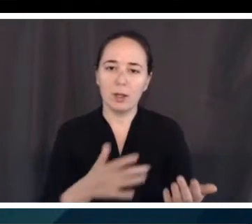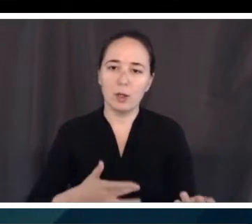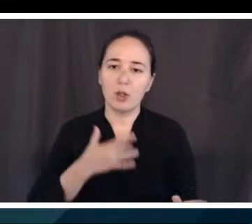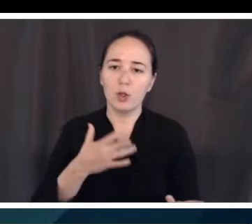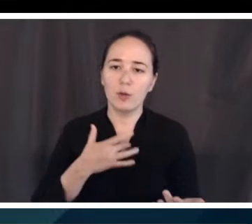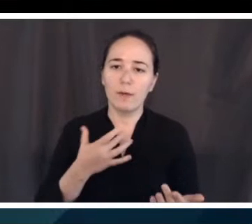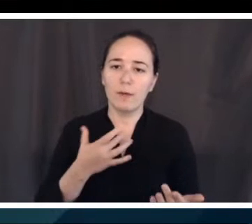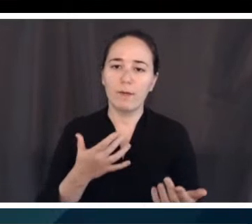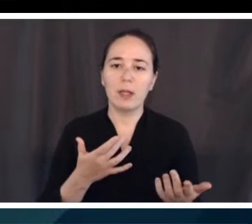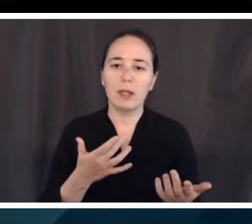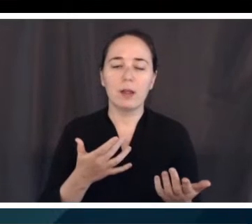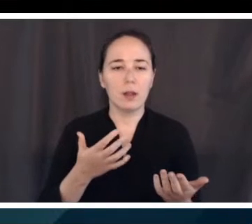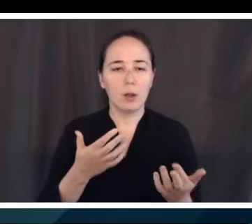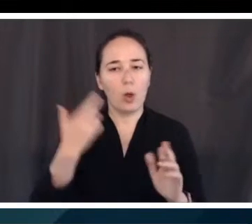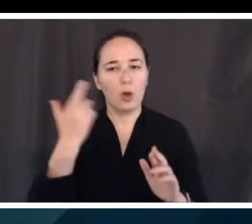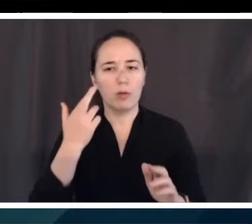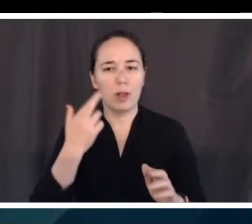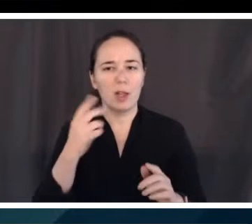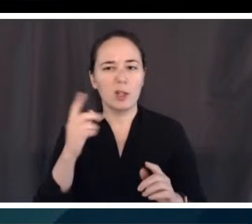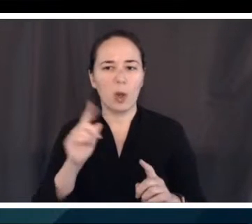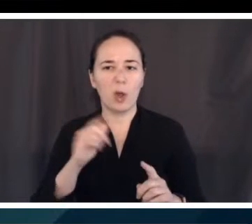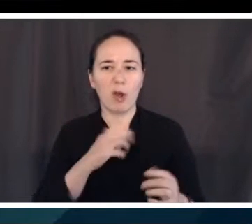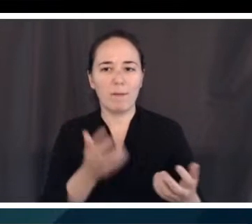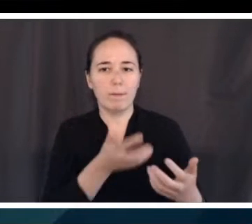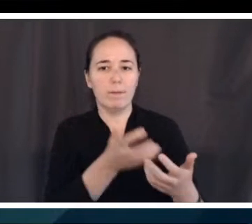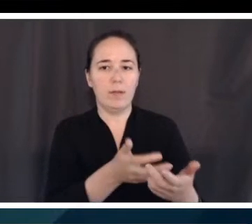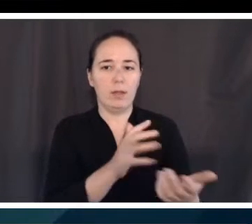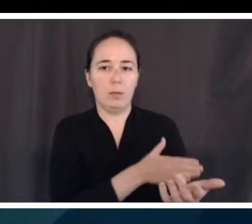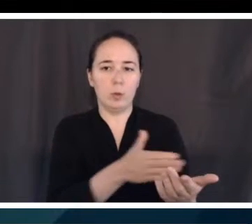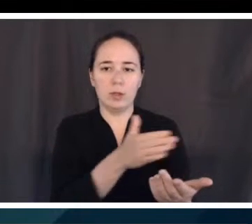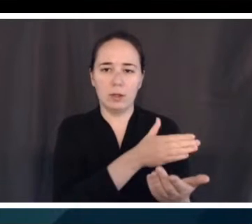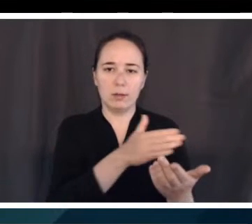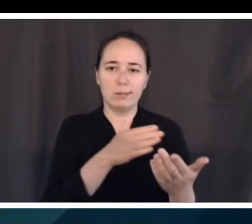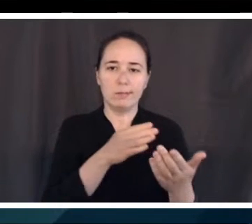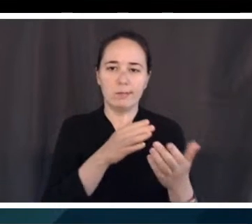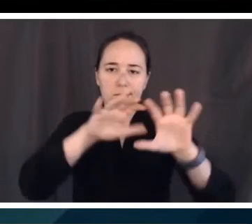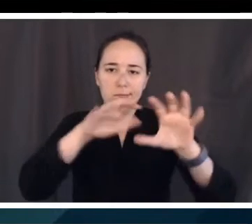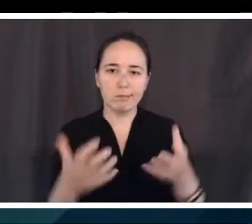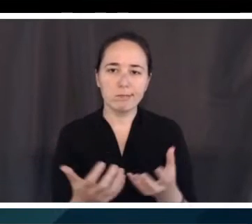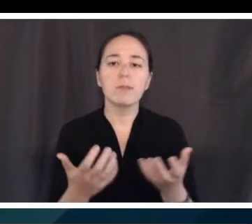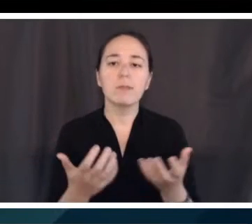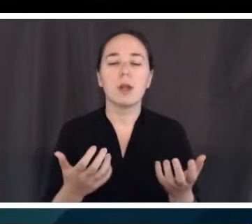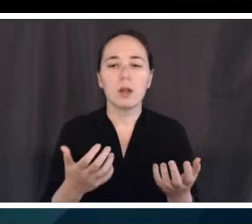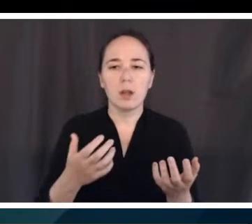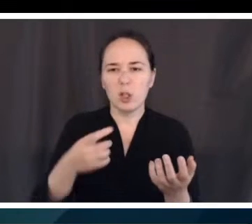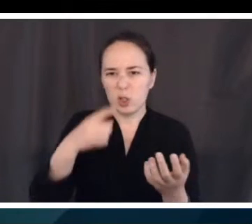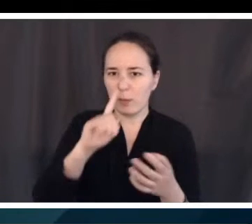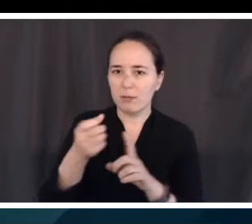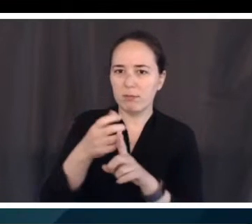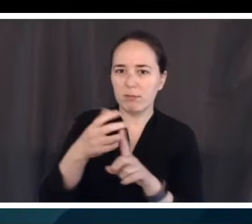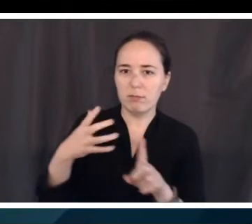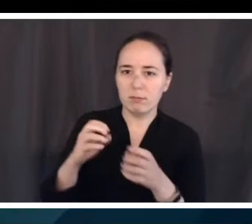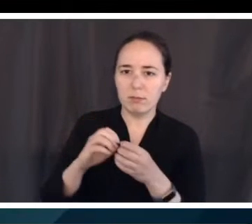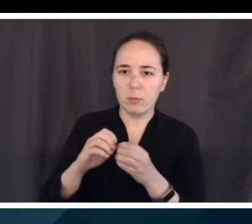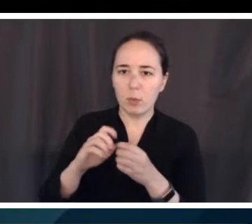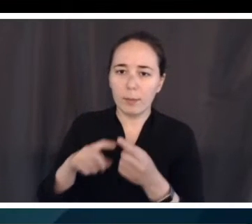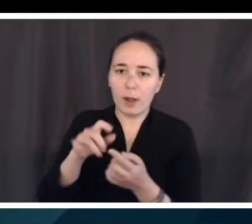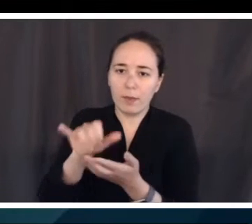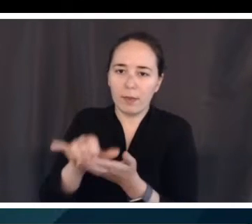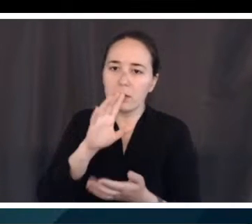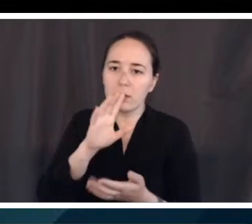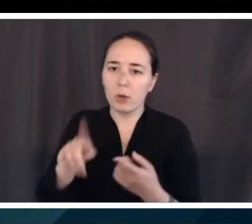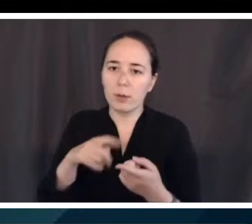your place in it. Can you kind of walk us through that and to kind of a little bit more to like where you are now